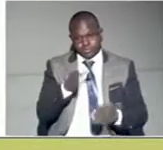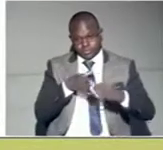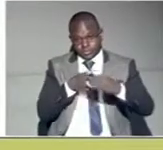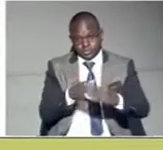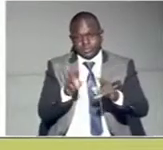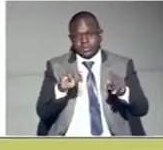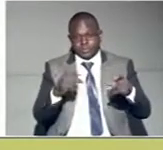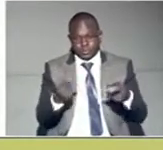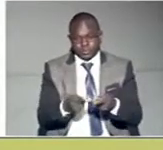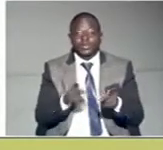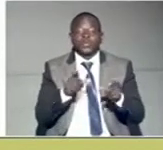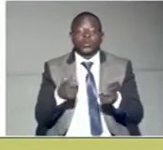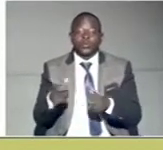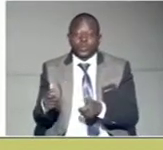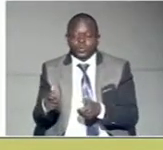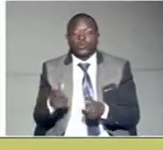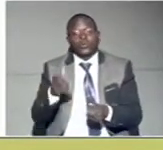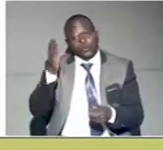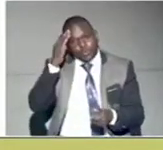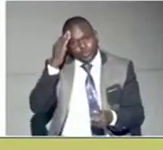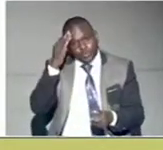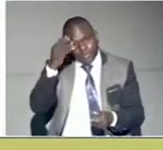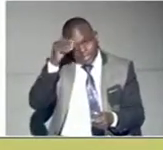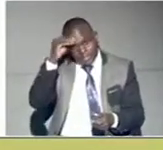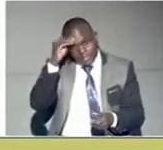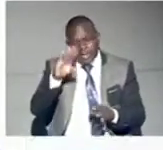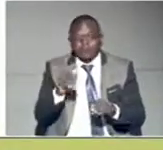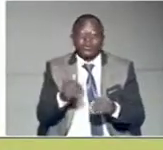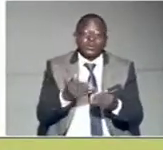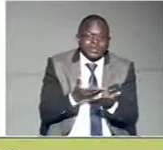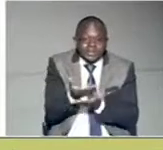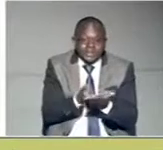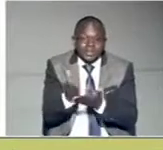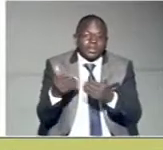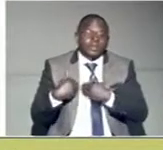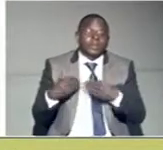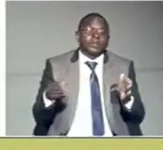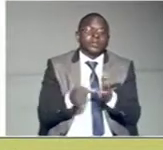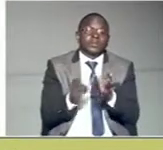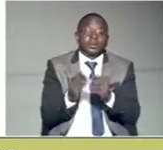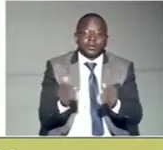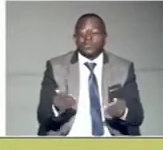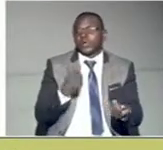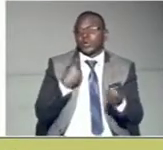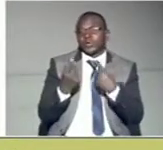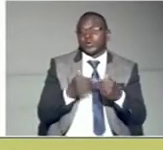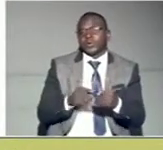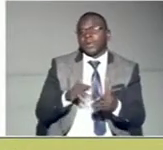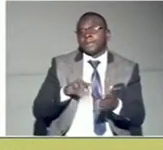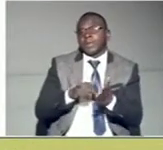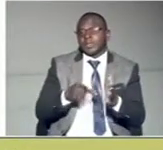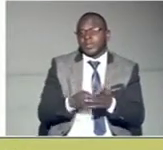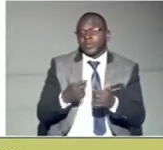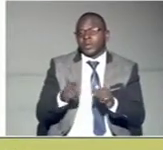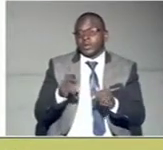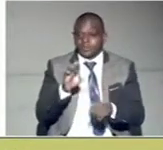newsroom is that you learn how to discuss openly and to solve these problems. You don't have to talk about names, but I'm sure you